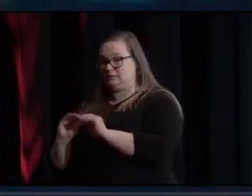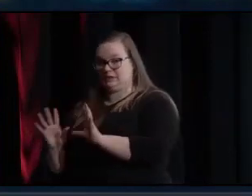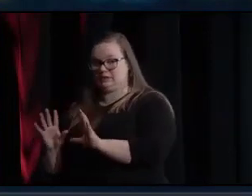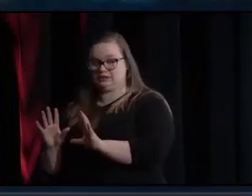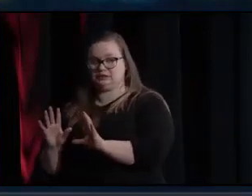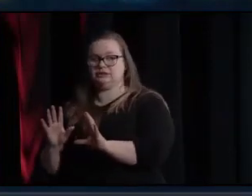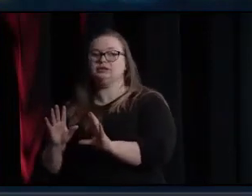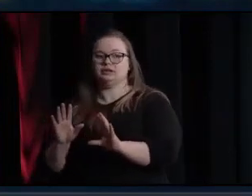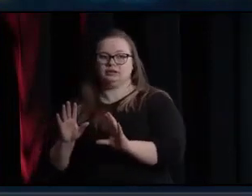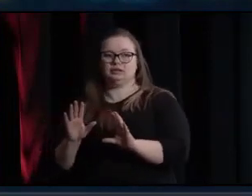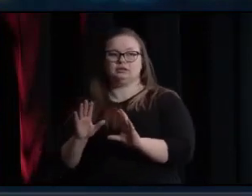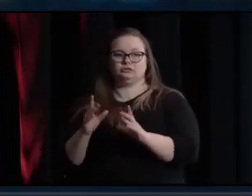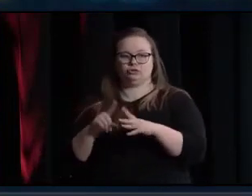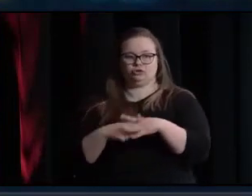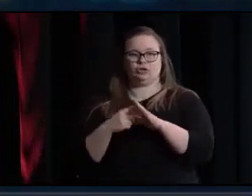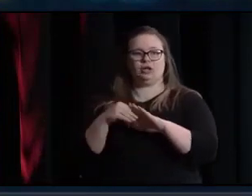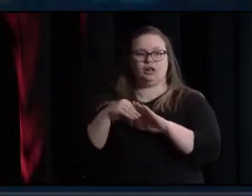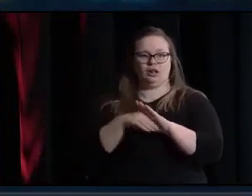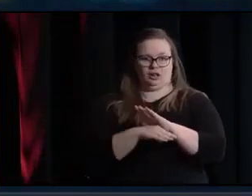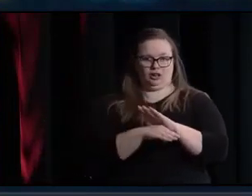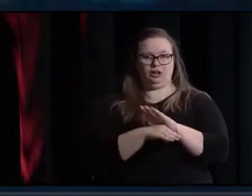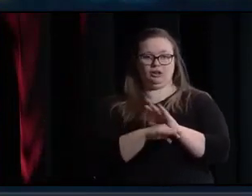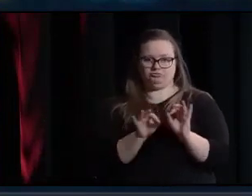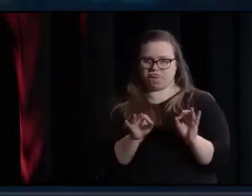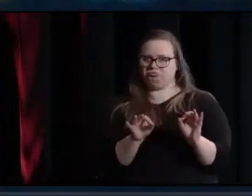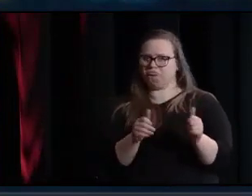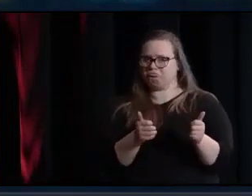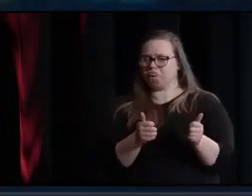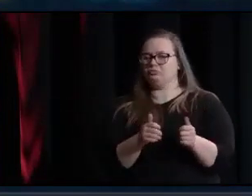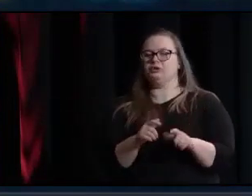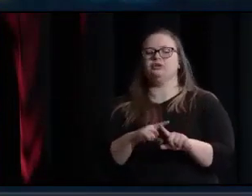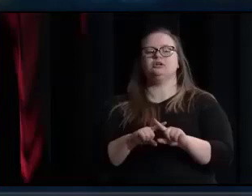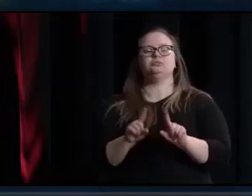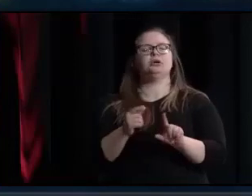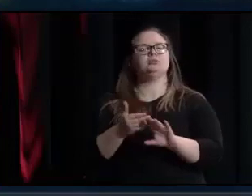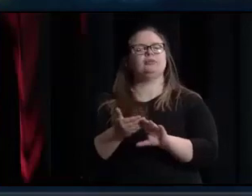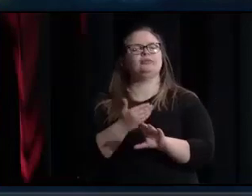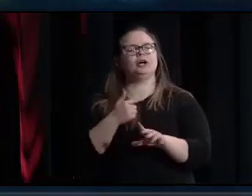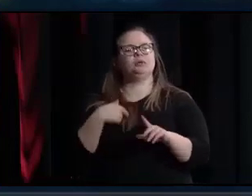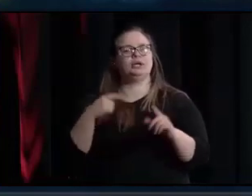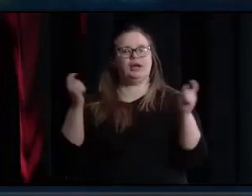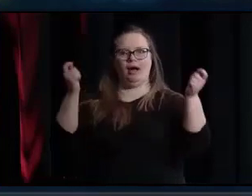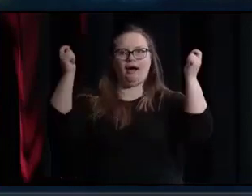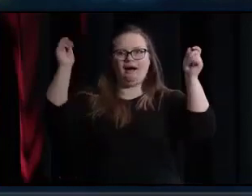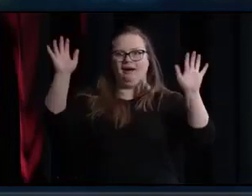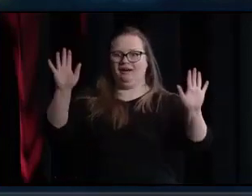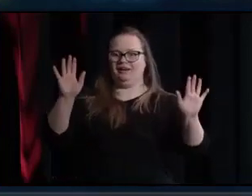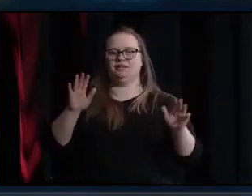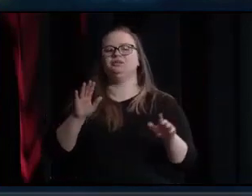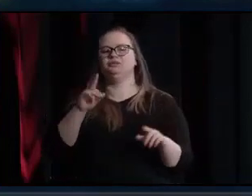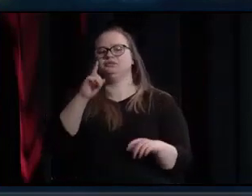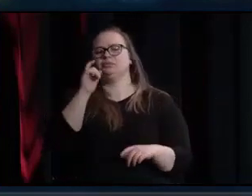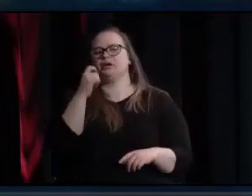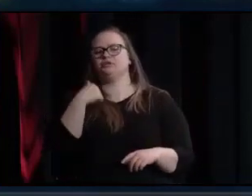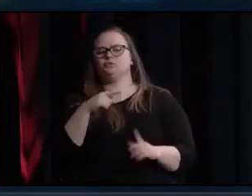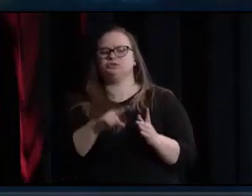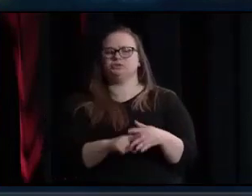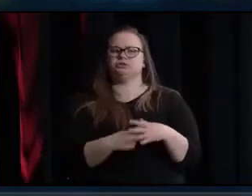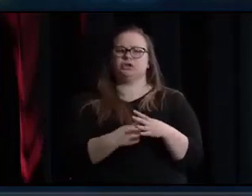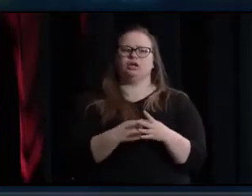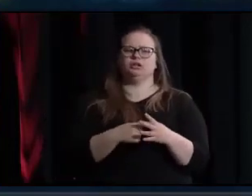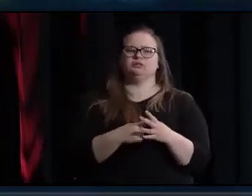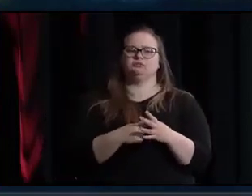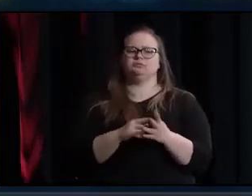on the decline. But before we pause and we celebrate, it's because we start to exist in a